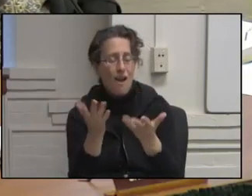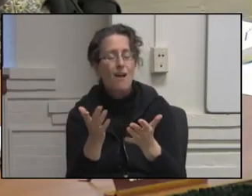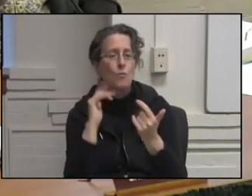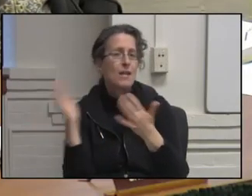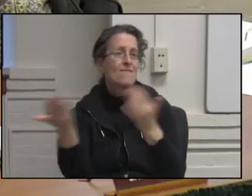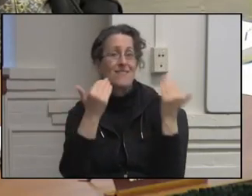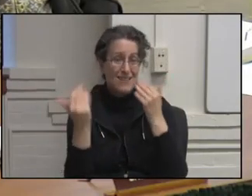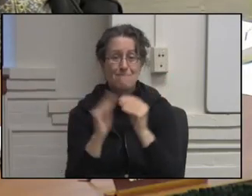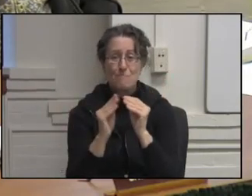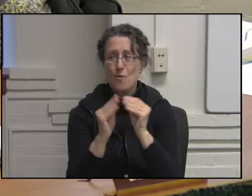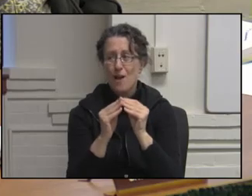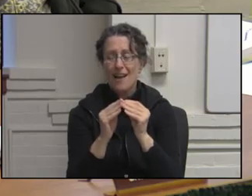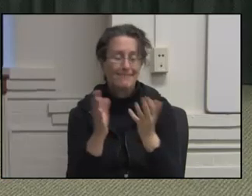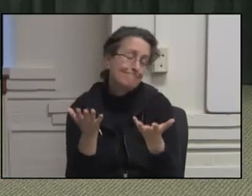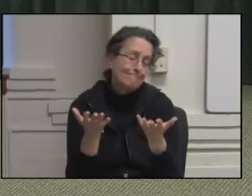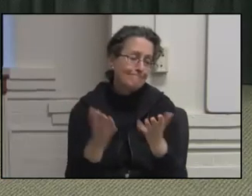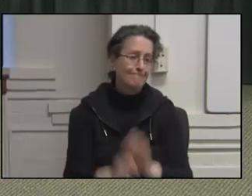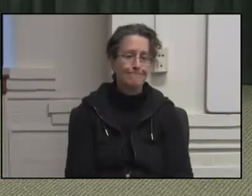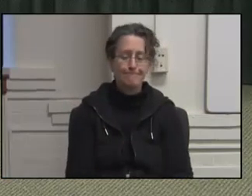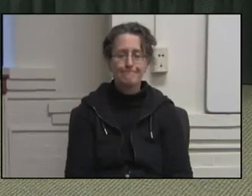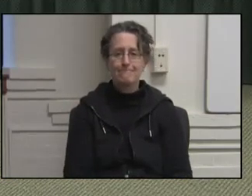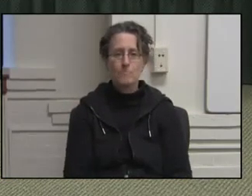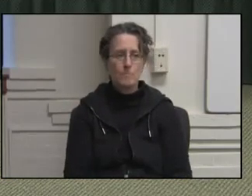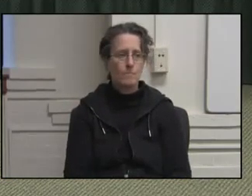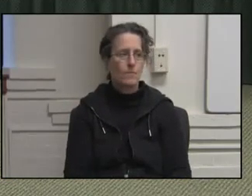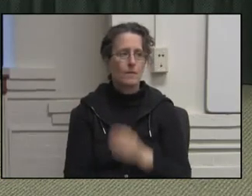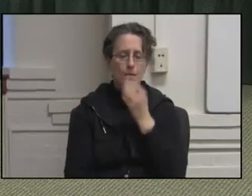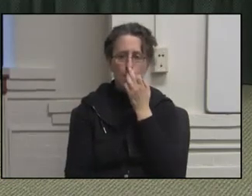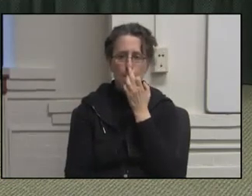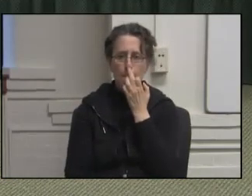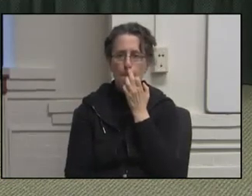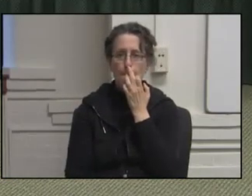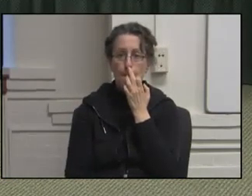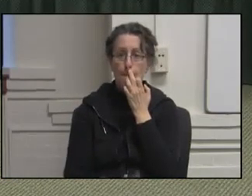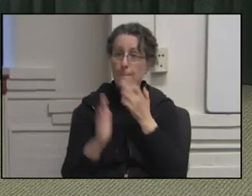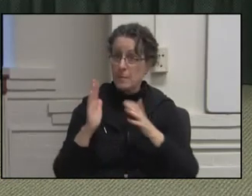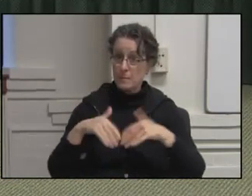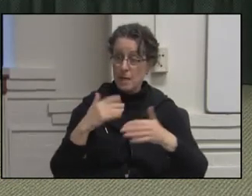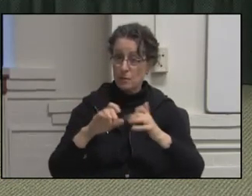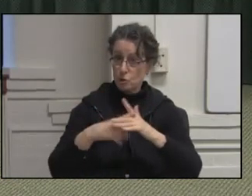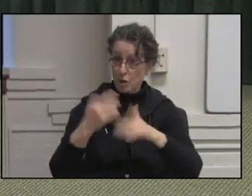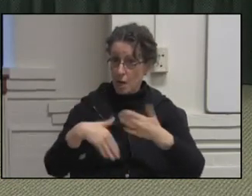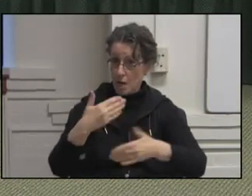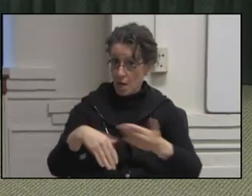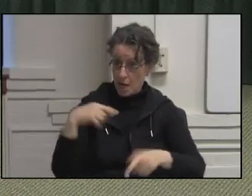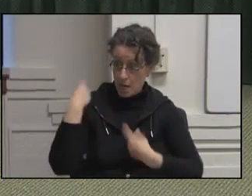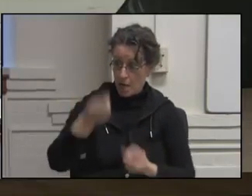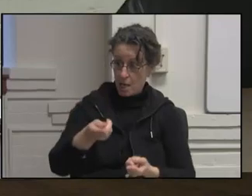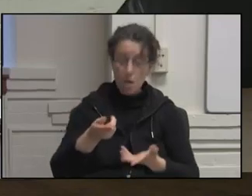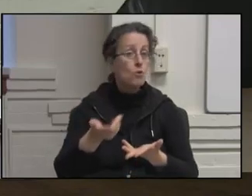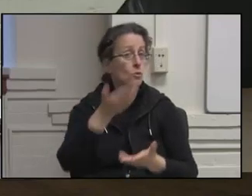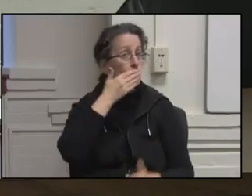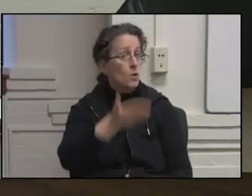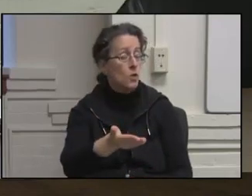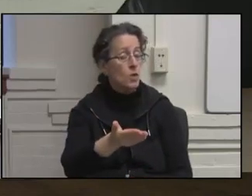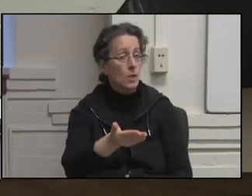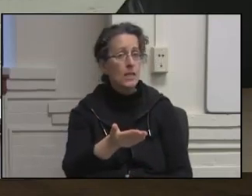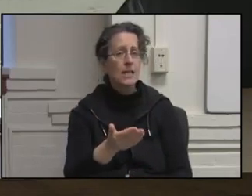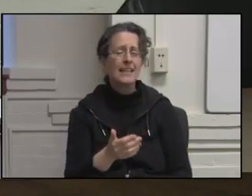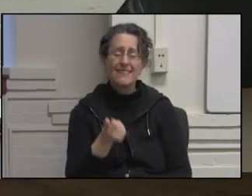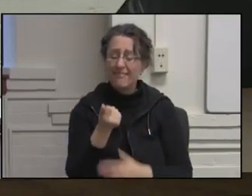Mm-hmm. Other members of the board have questions or comments? How's it going? It's going pretty good. You know, we've had a